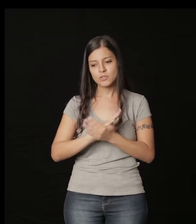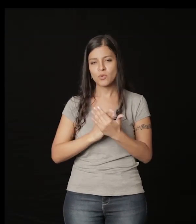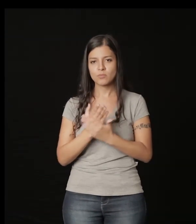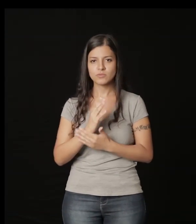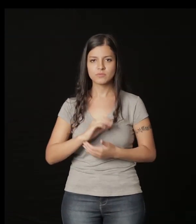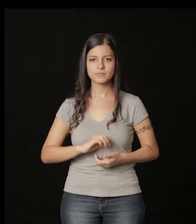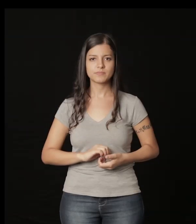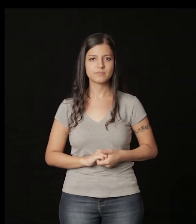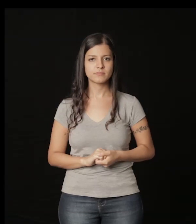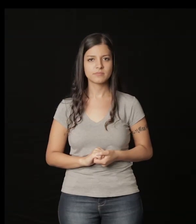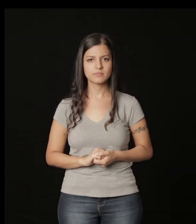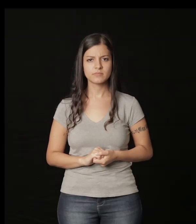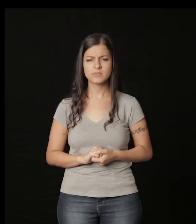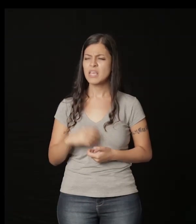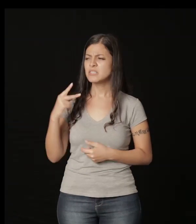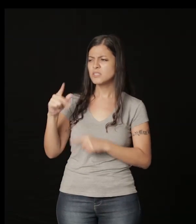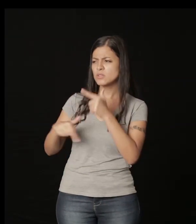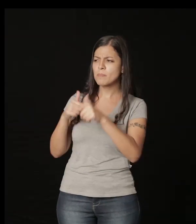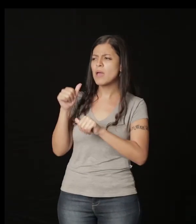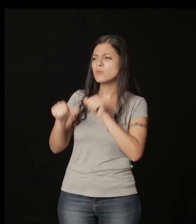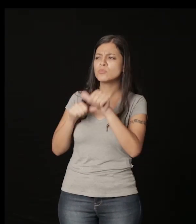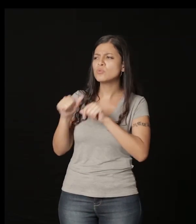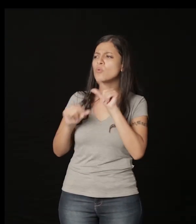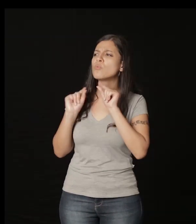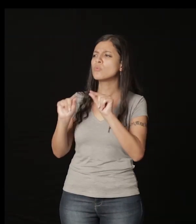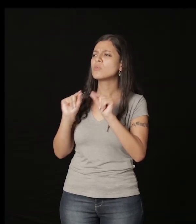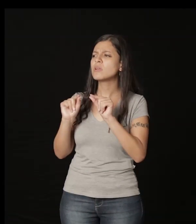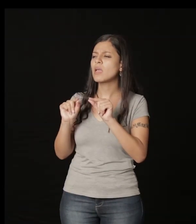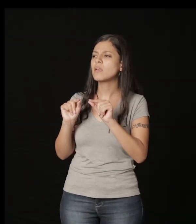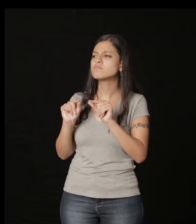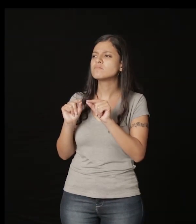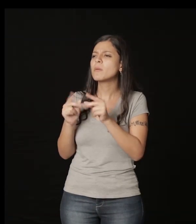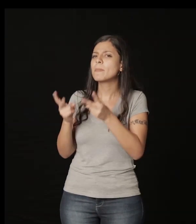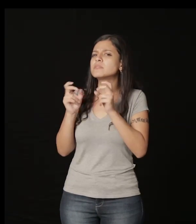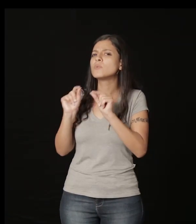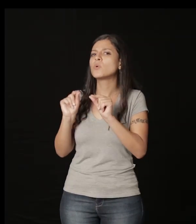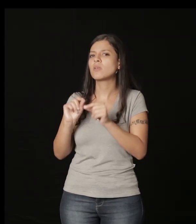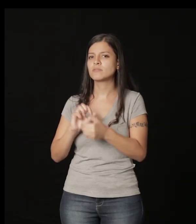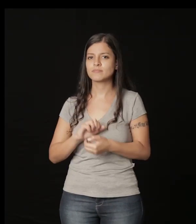isso mudou o que no trabalho de vocês? What changes did it bring?